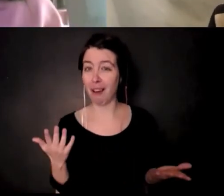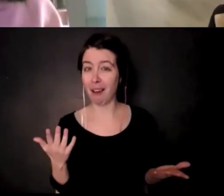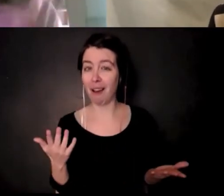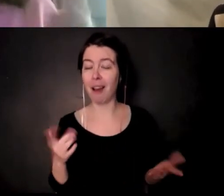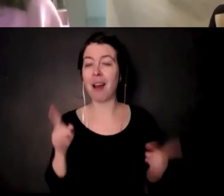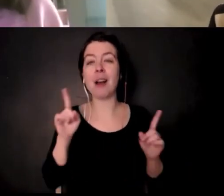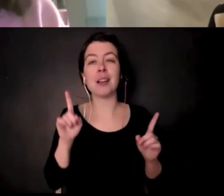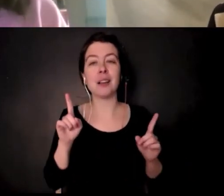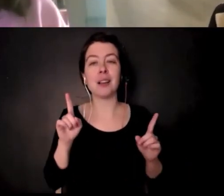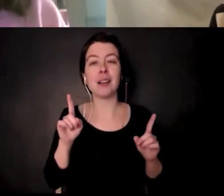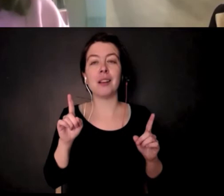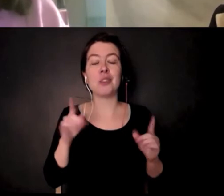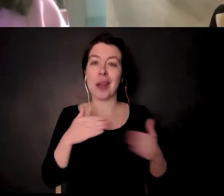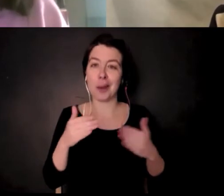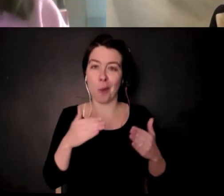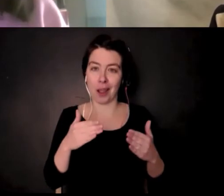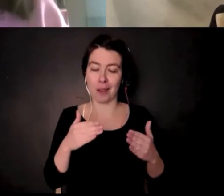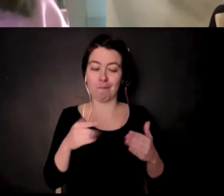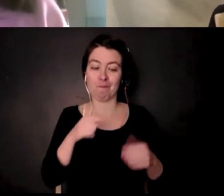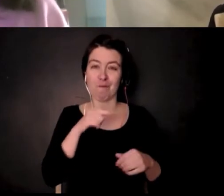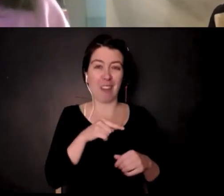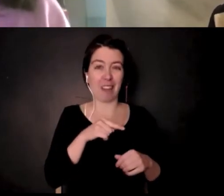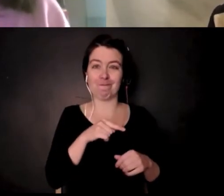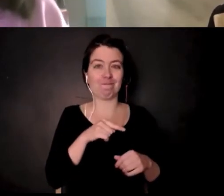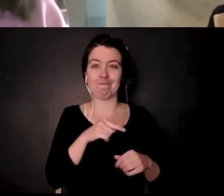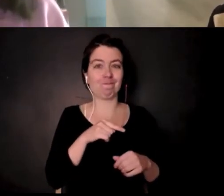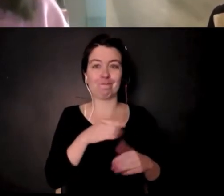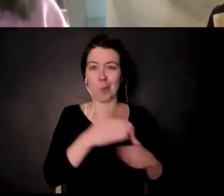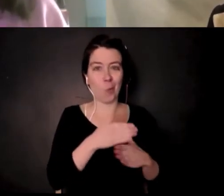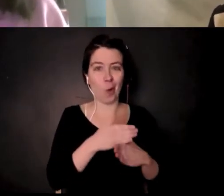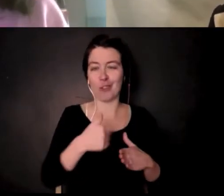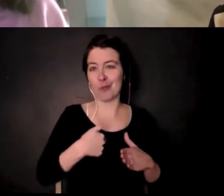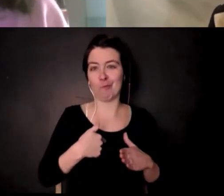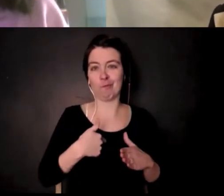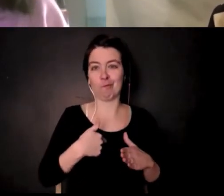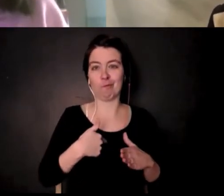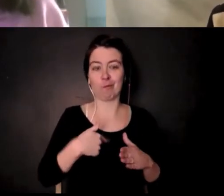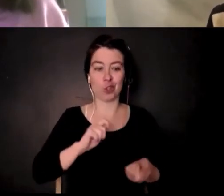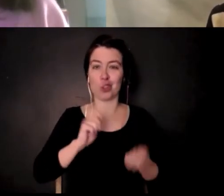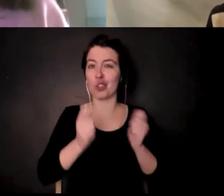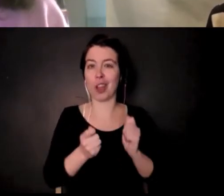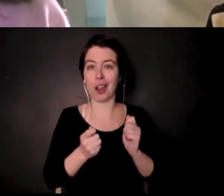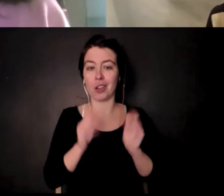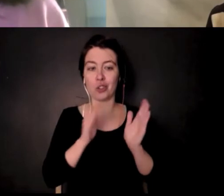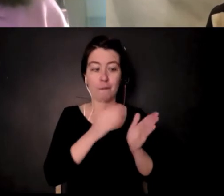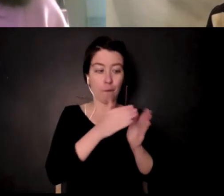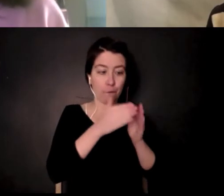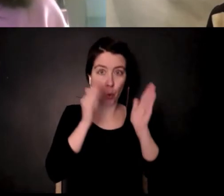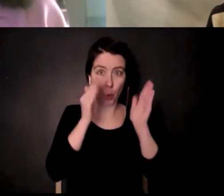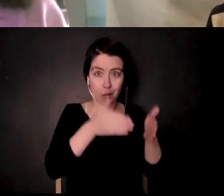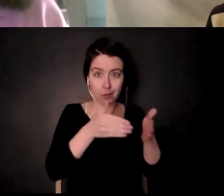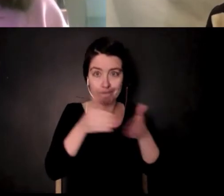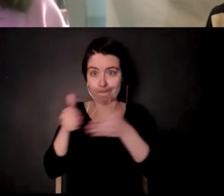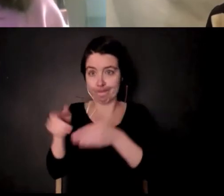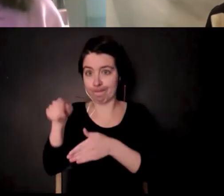back and just go back to my research and just really focus on what was really important to